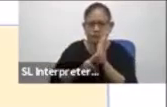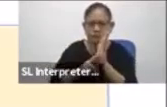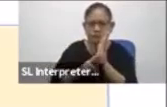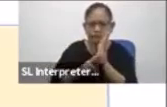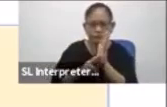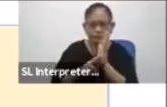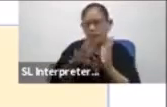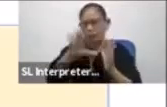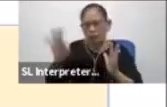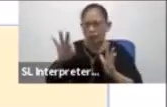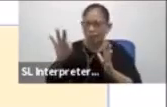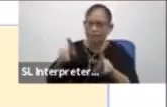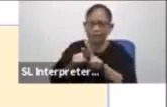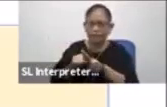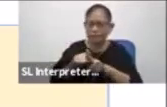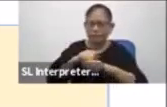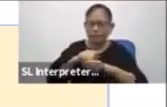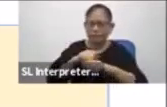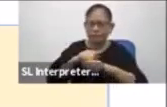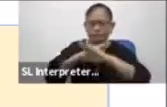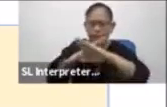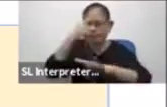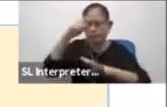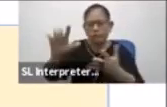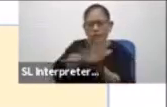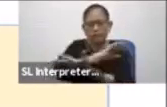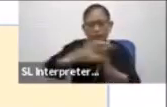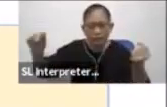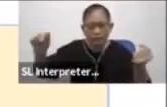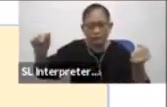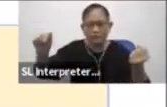or sanction for violation